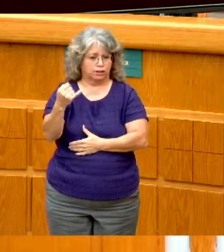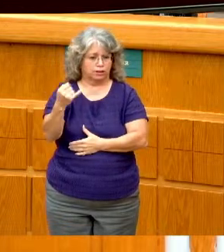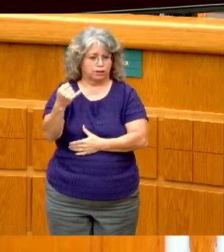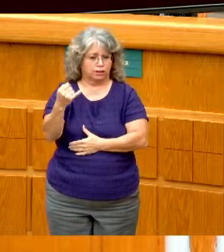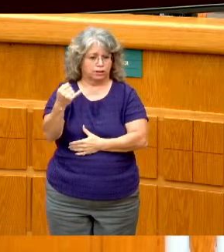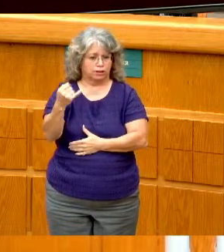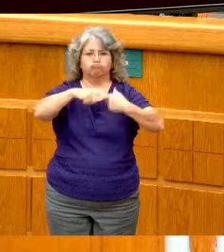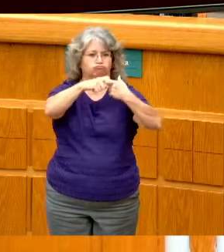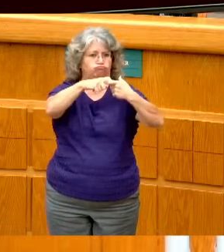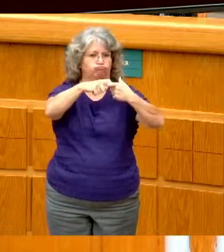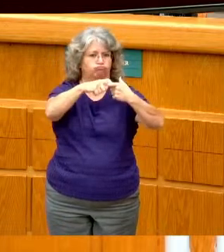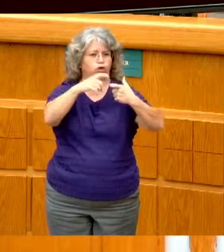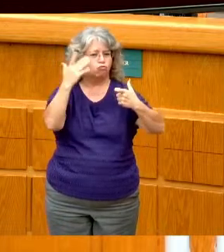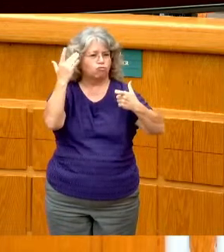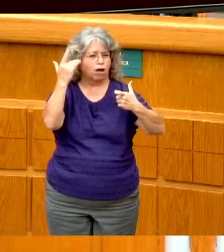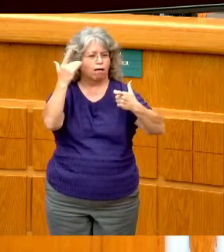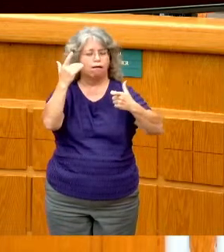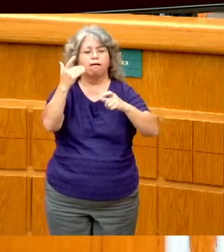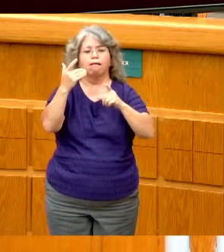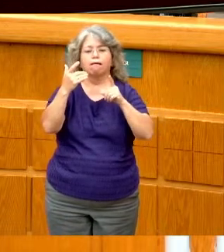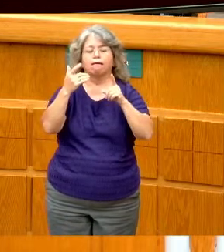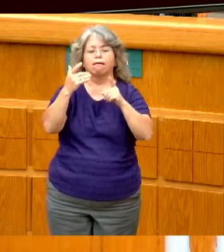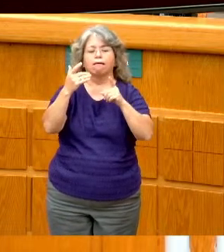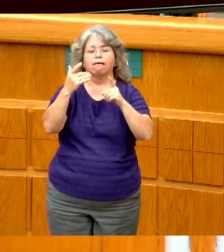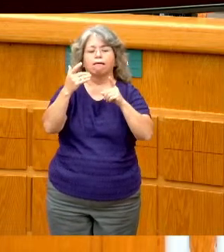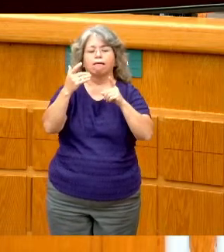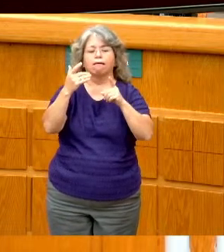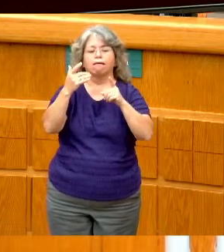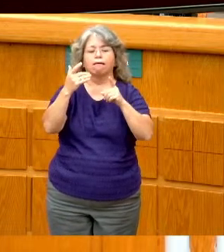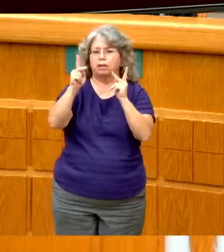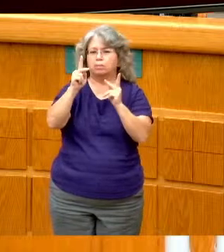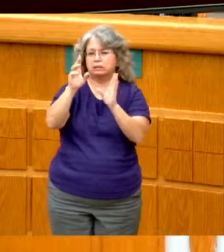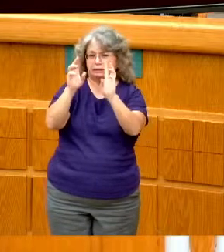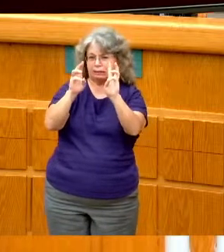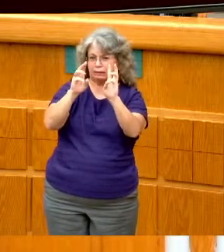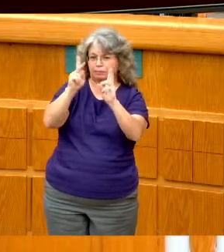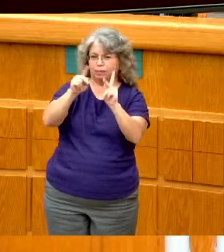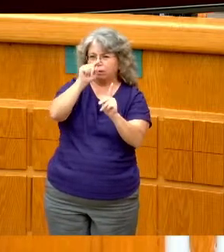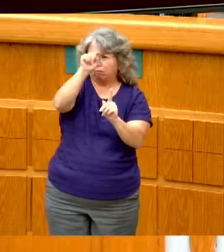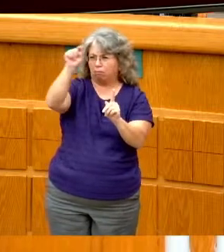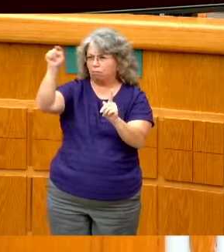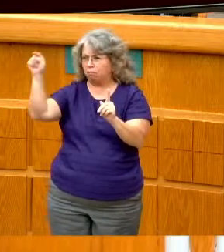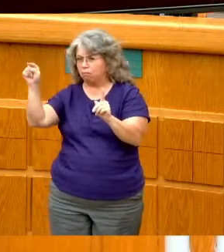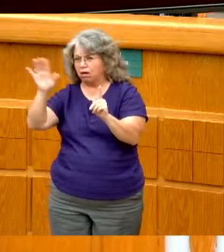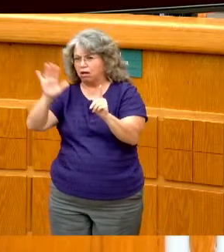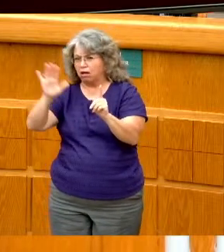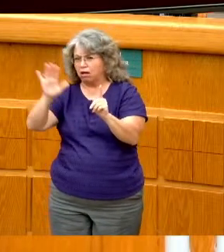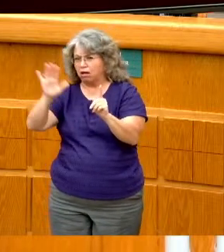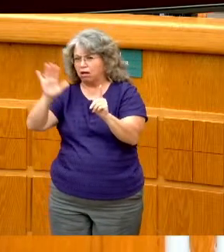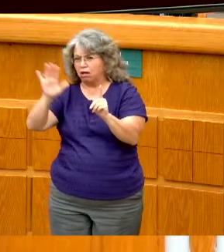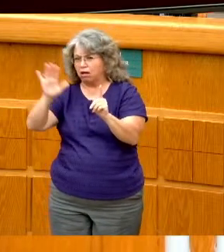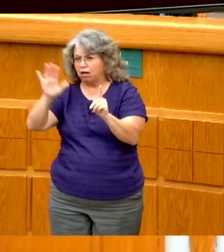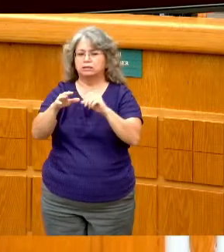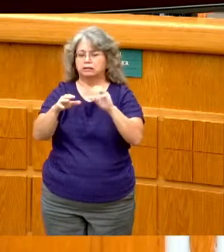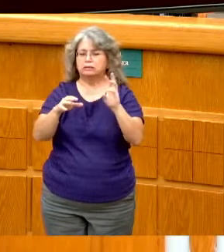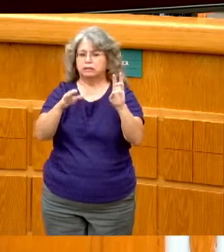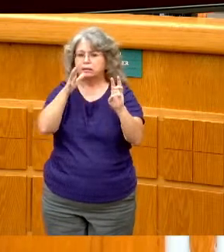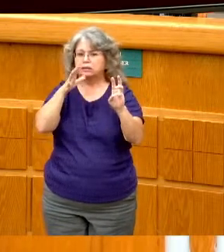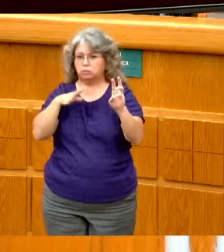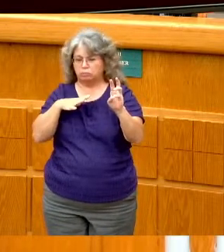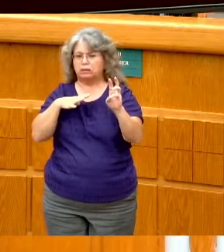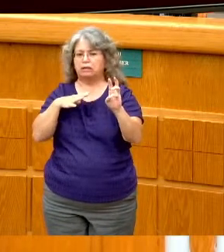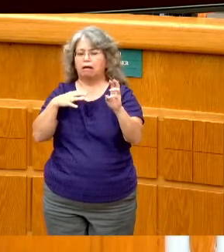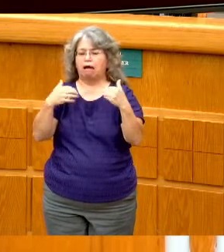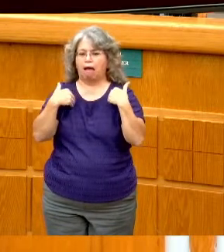recommended following the reports of blood clots in 6 individuals, all women, 6 to 13 days after receiving